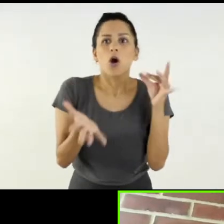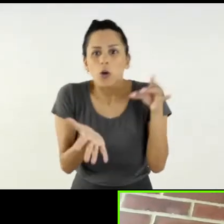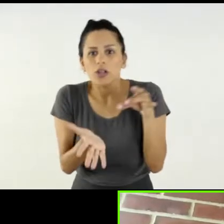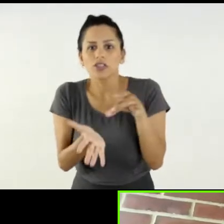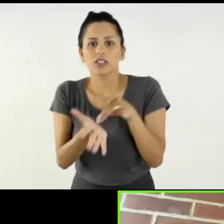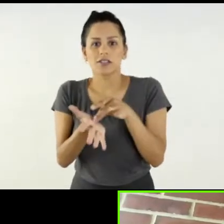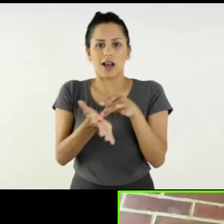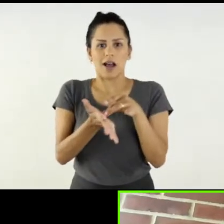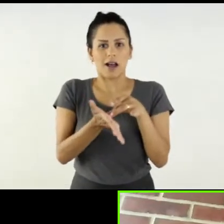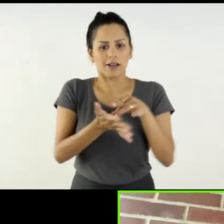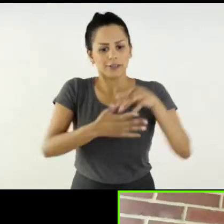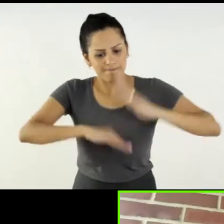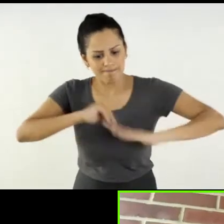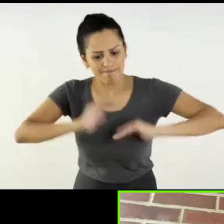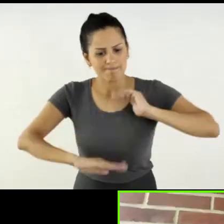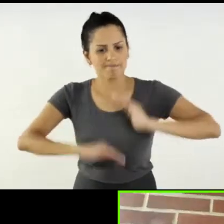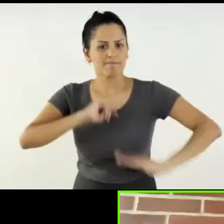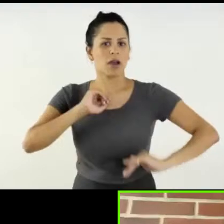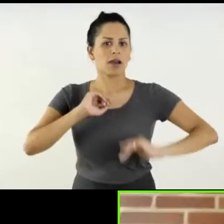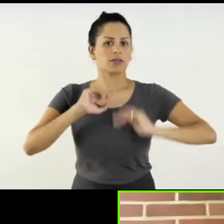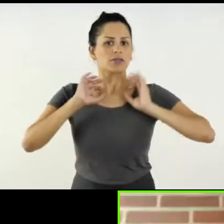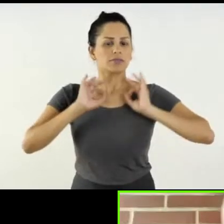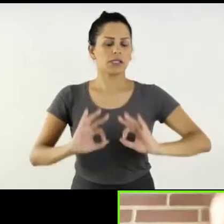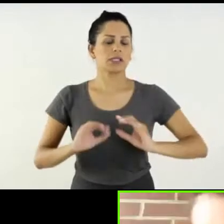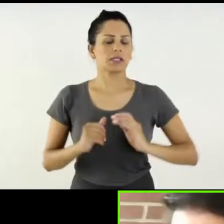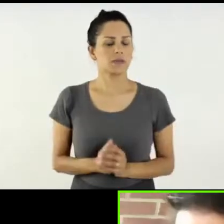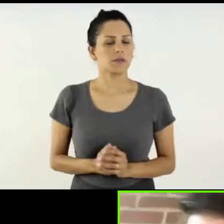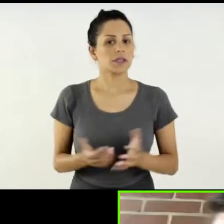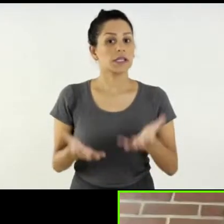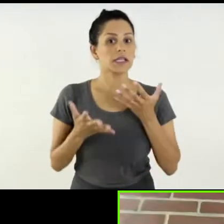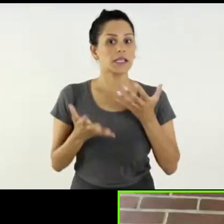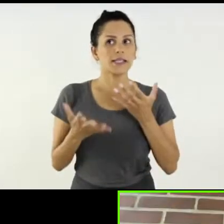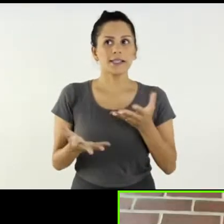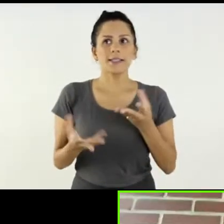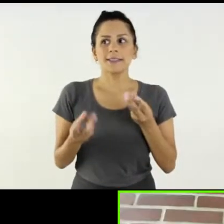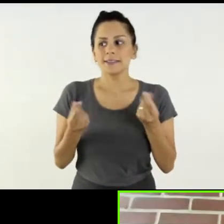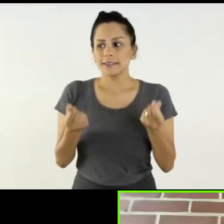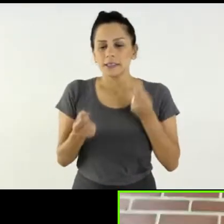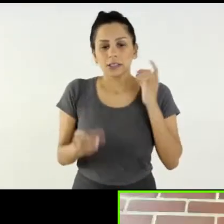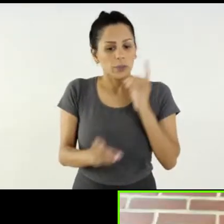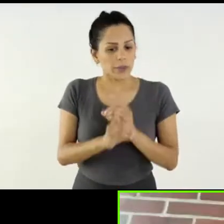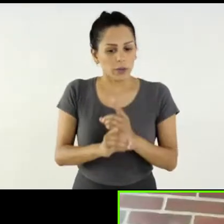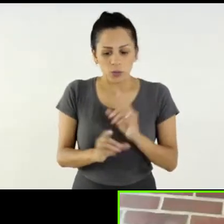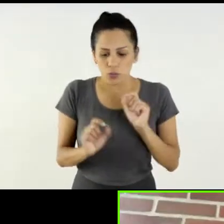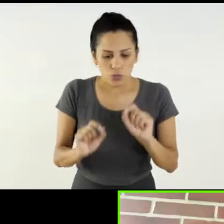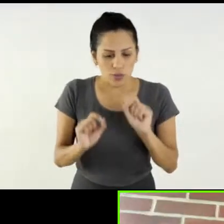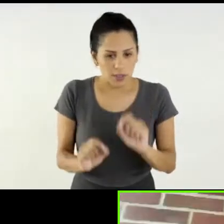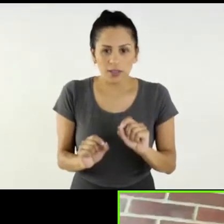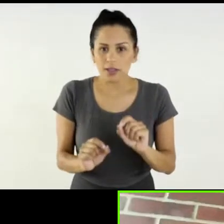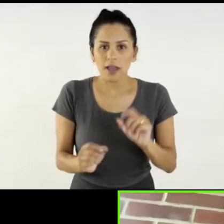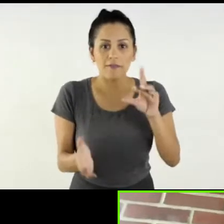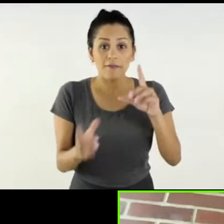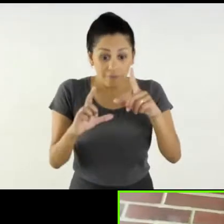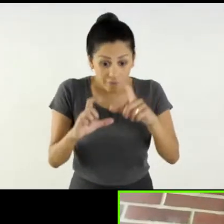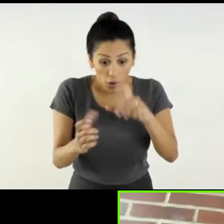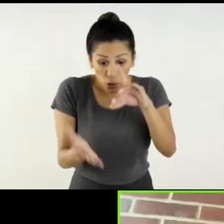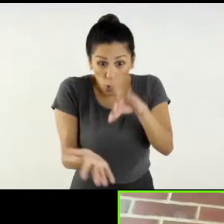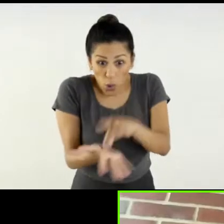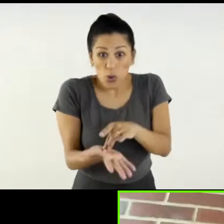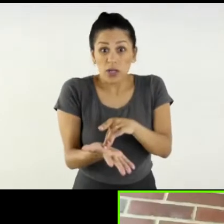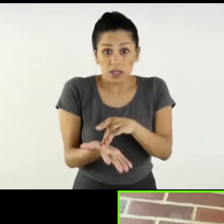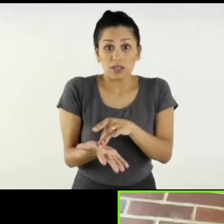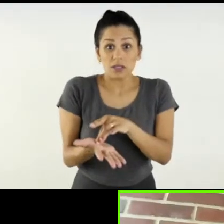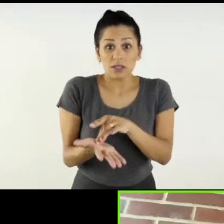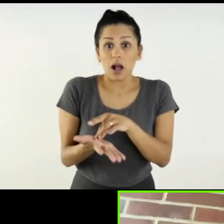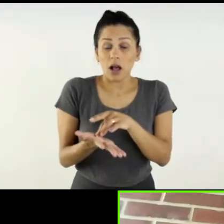towards sort of the idea of the original and the idea of original authorship. And it wasn't until I finally